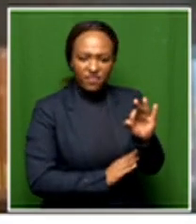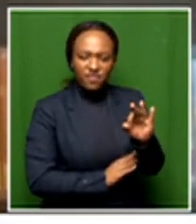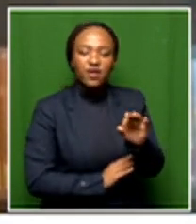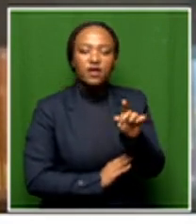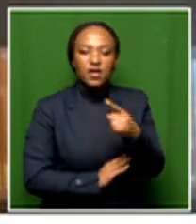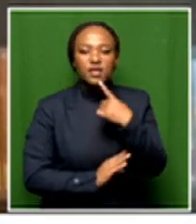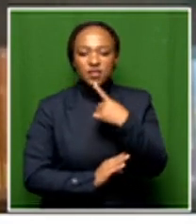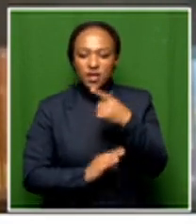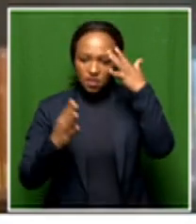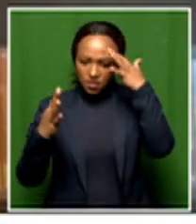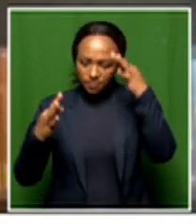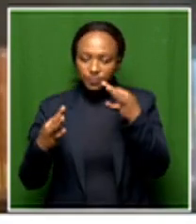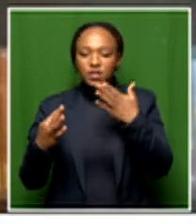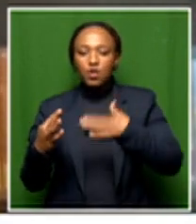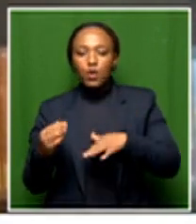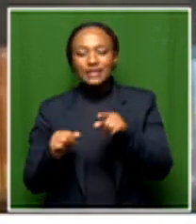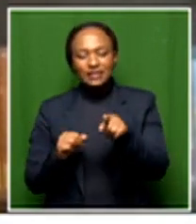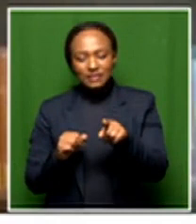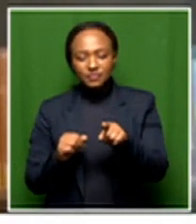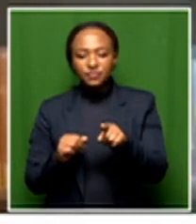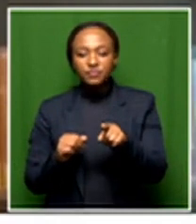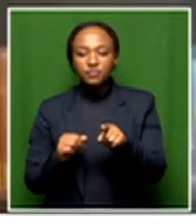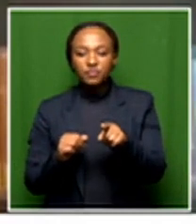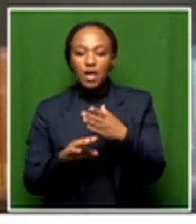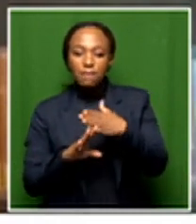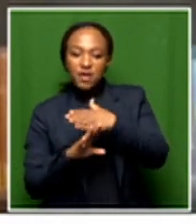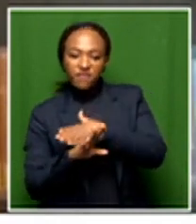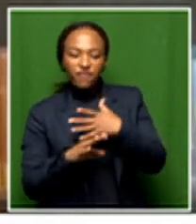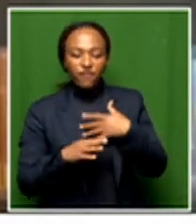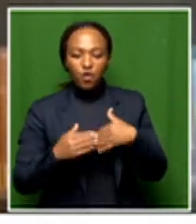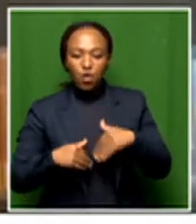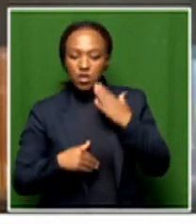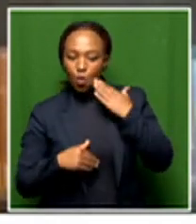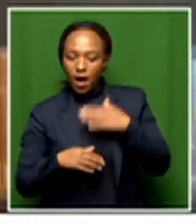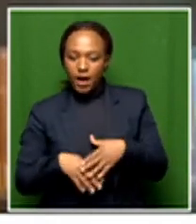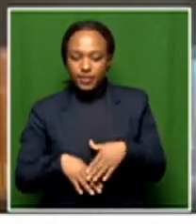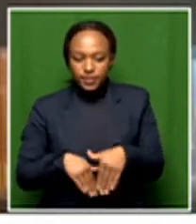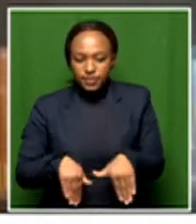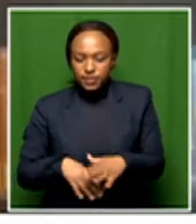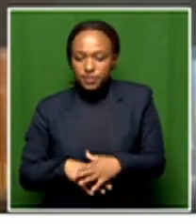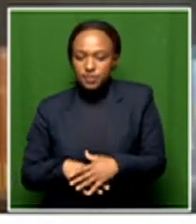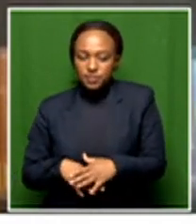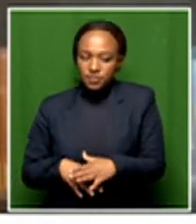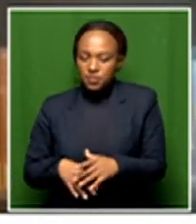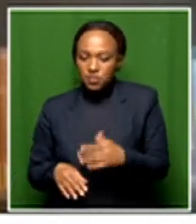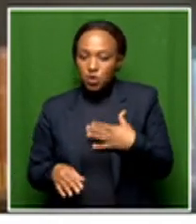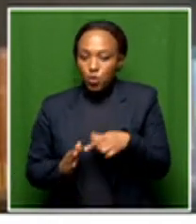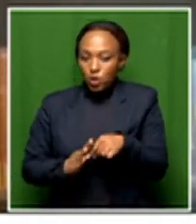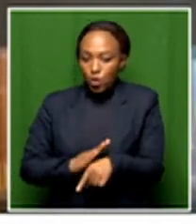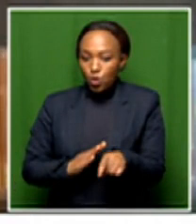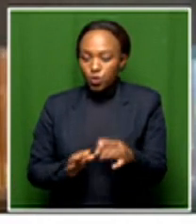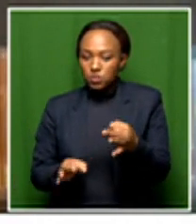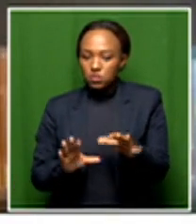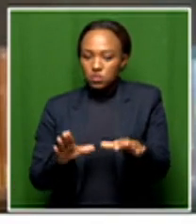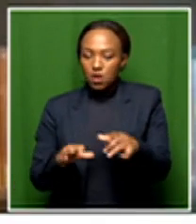took a decision that they want to consolidate the conservative white element in South Africa. They don't want to lose that because they